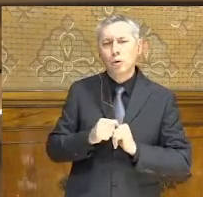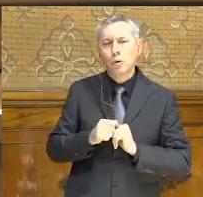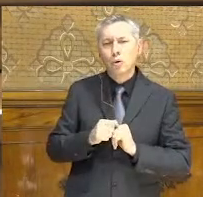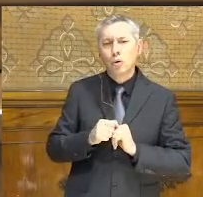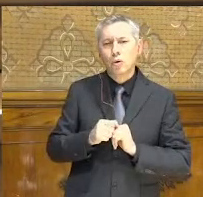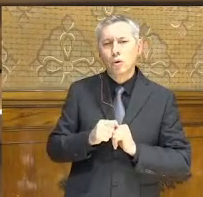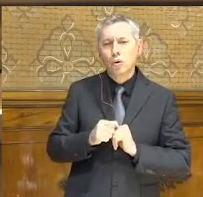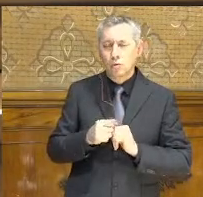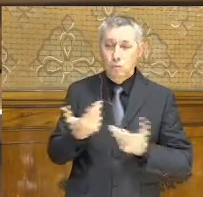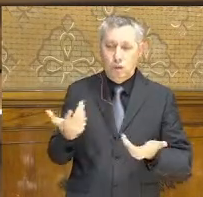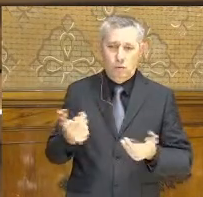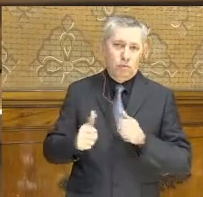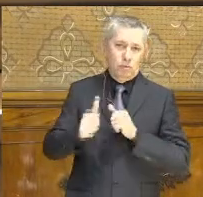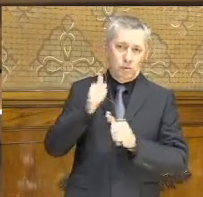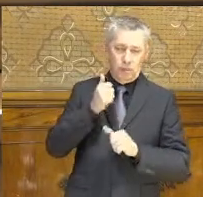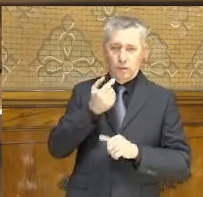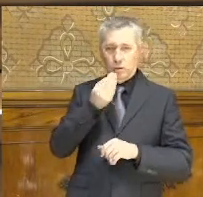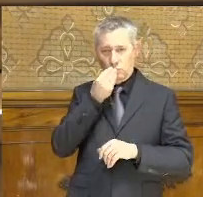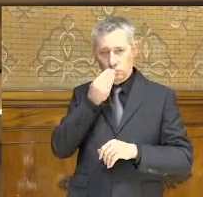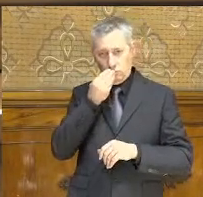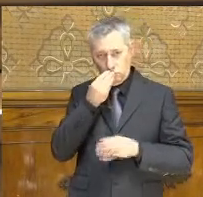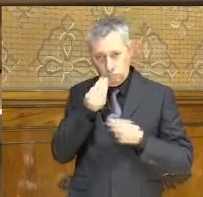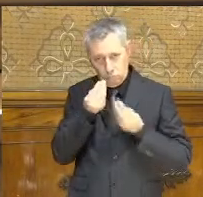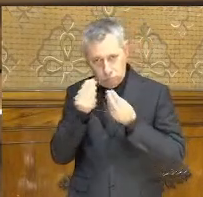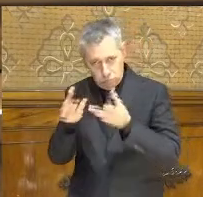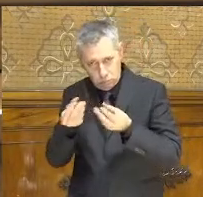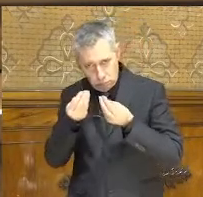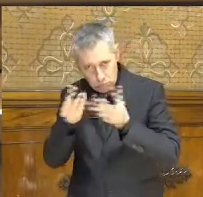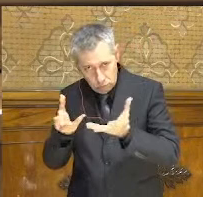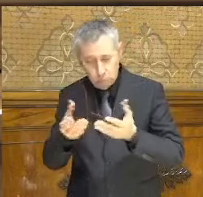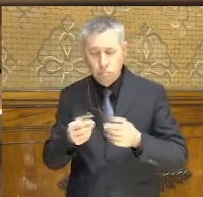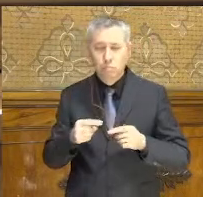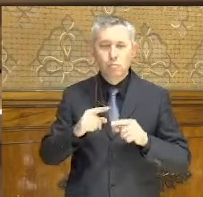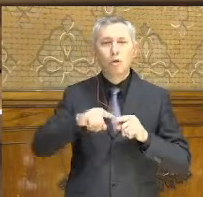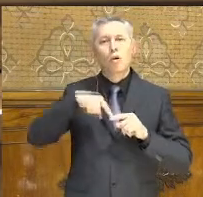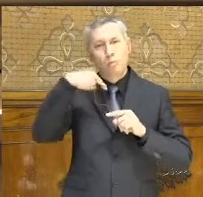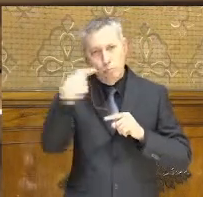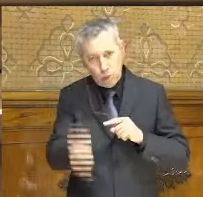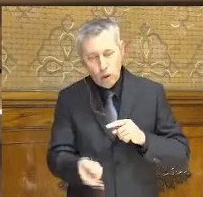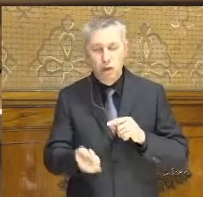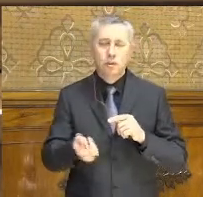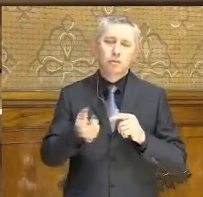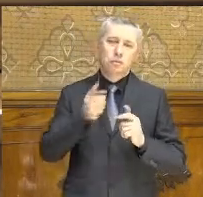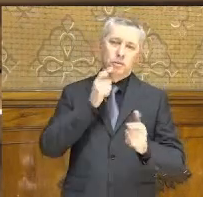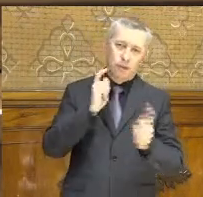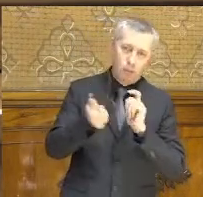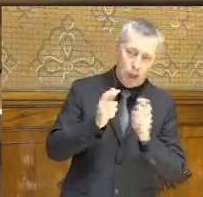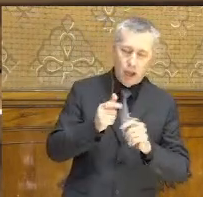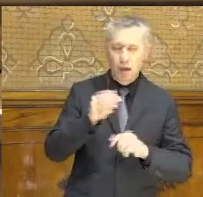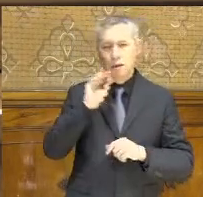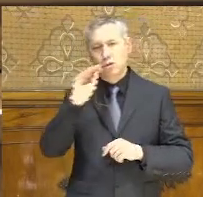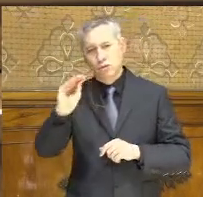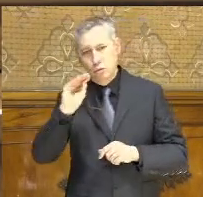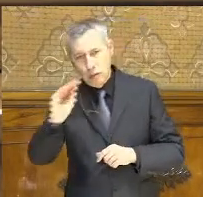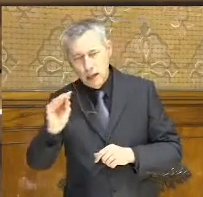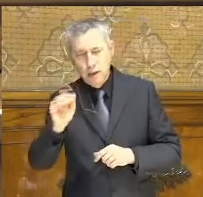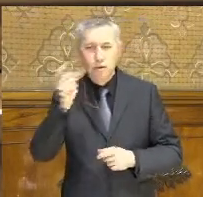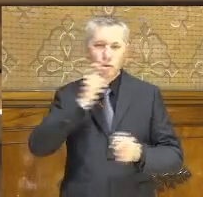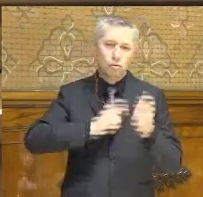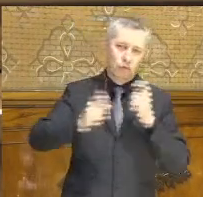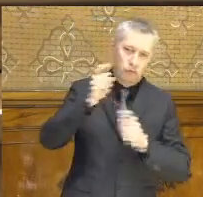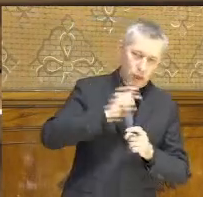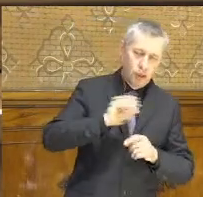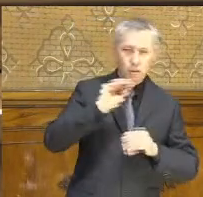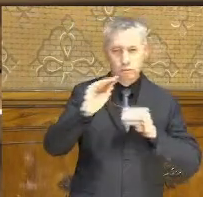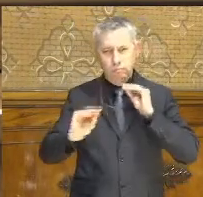her, and then you always question, where do you come from? So Fanon says, when